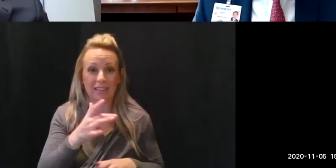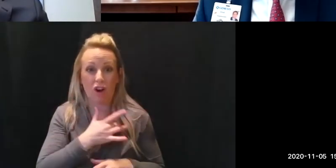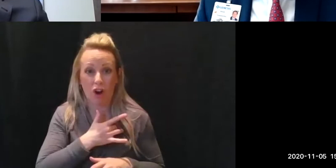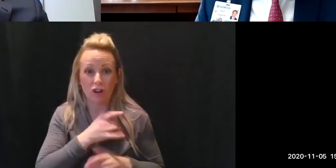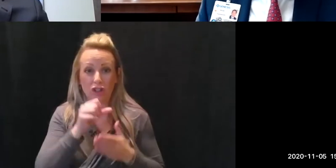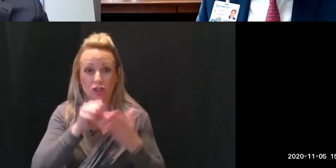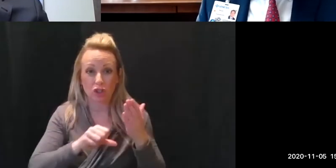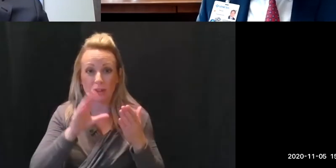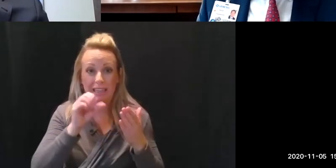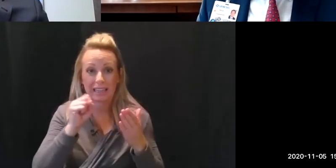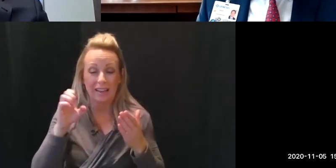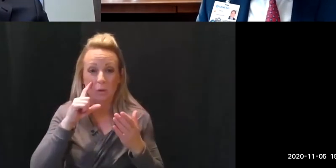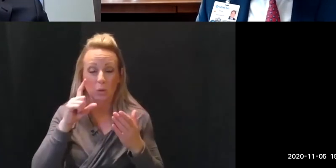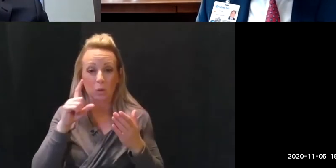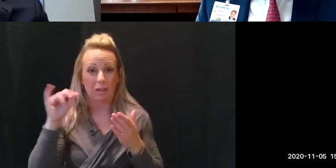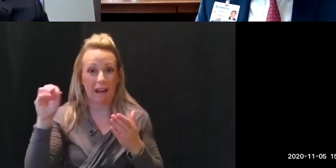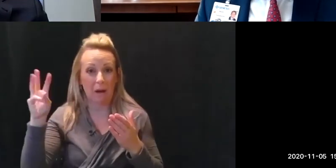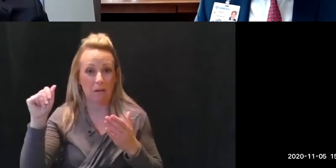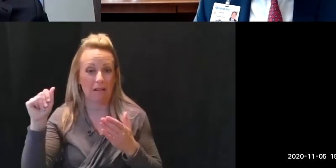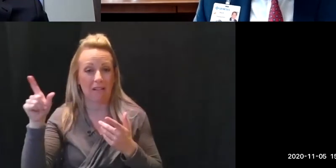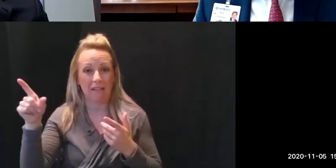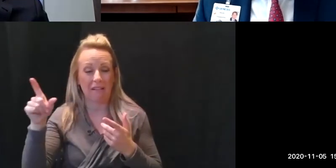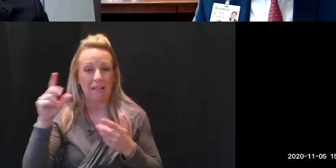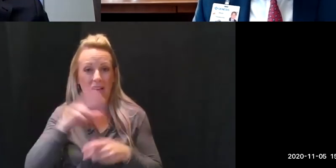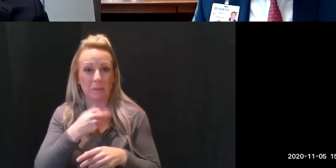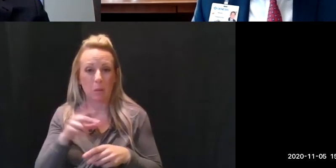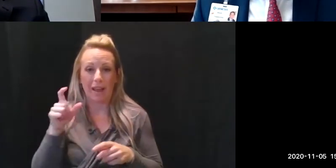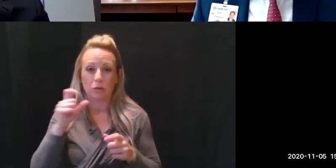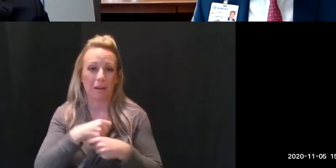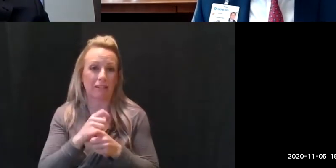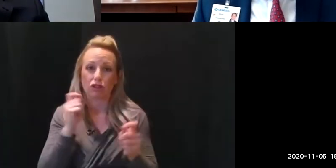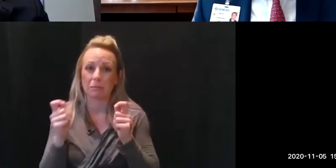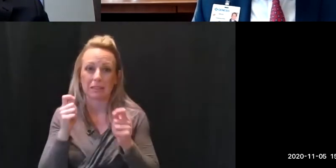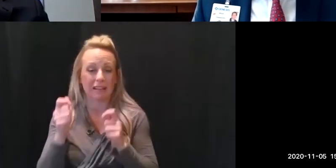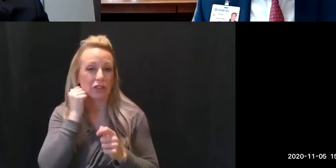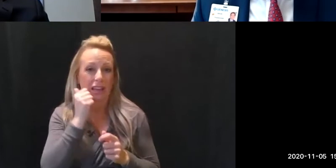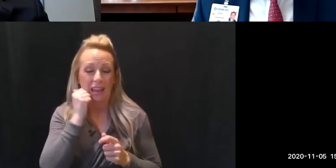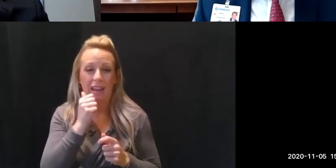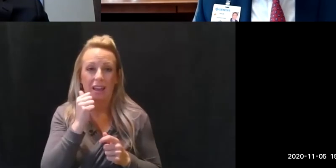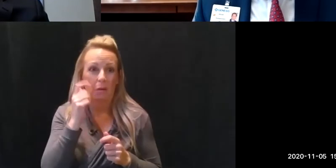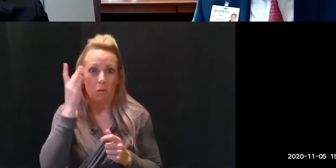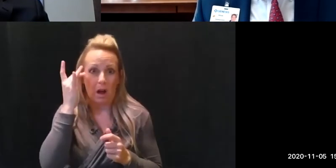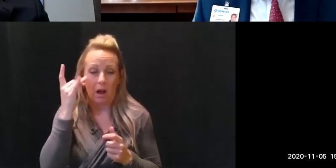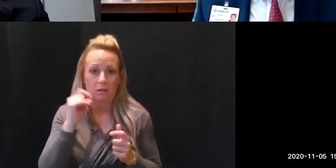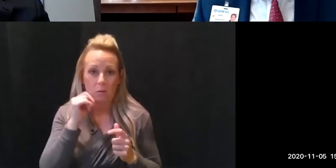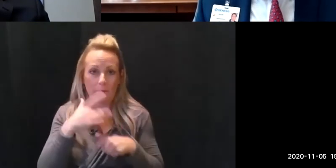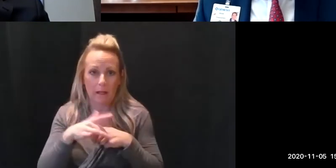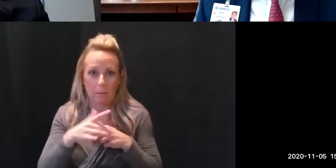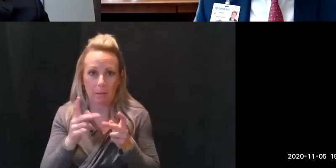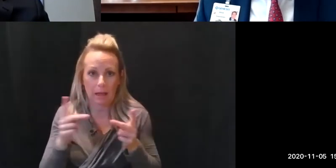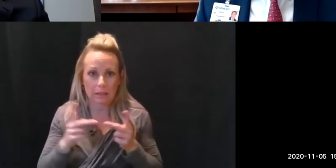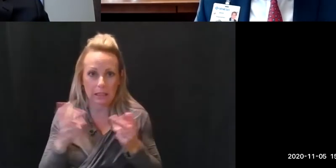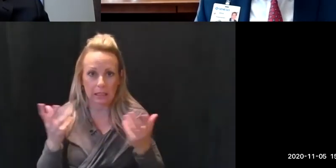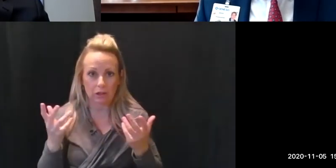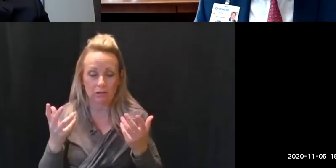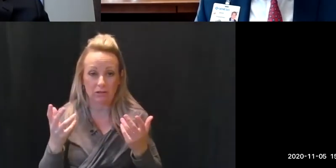case. And that wasn't the case, and so we needed to make adjustments. So now let me make my plea. We need help